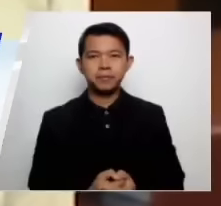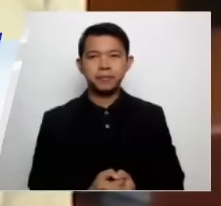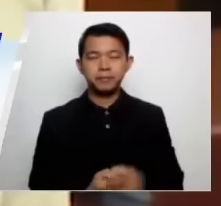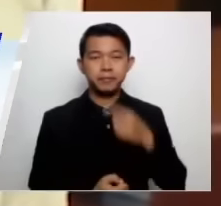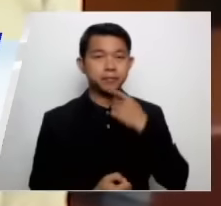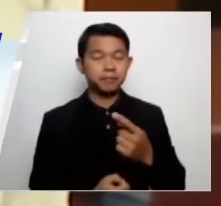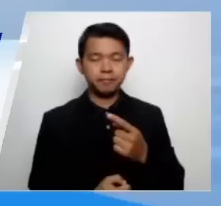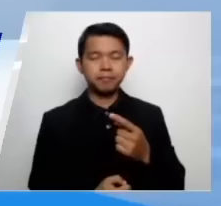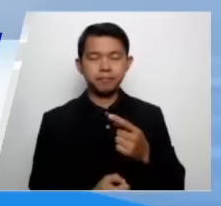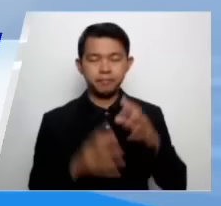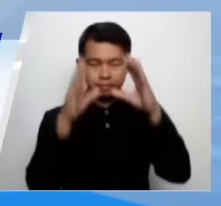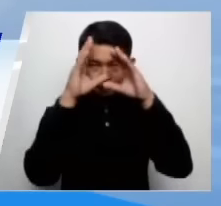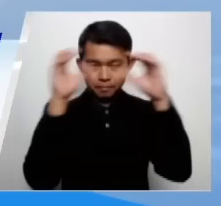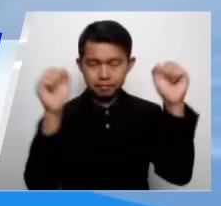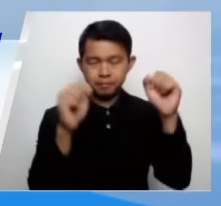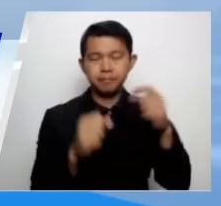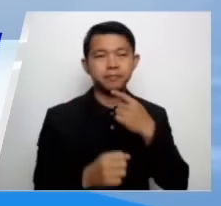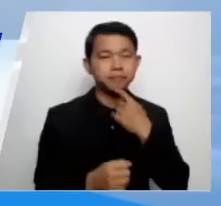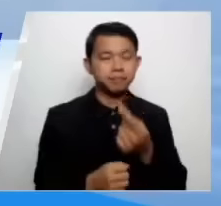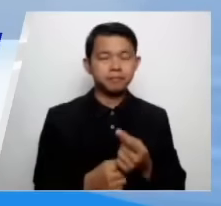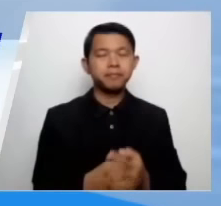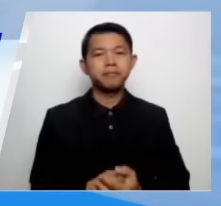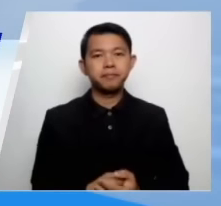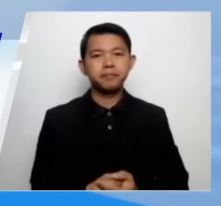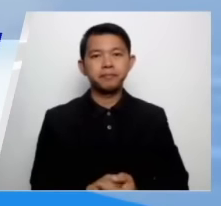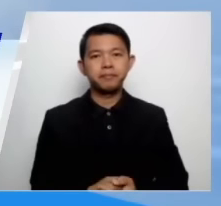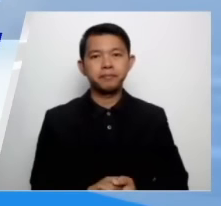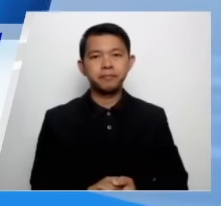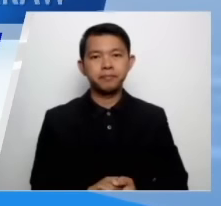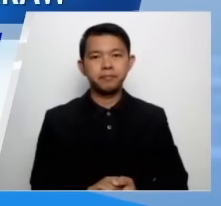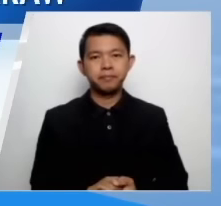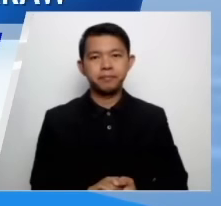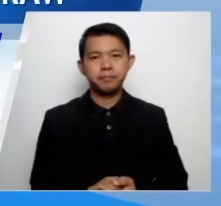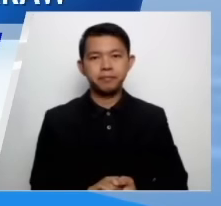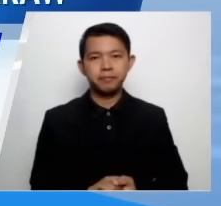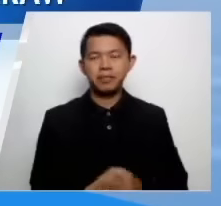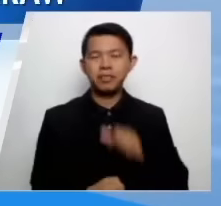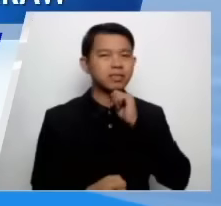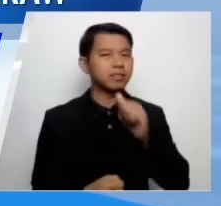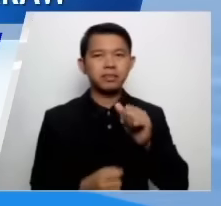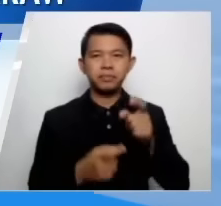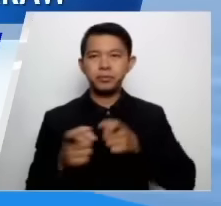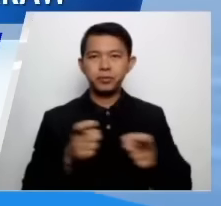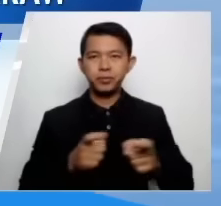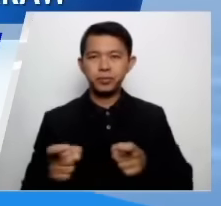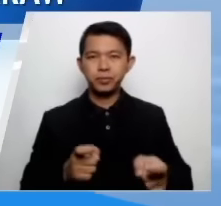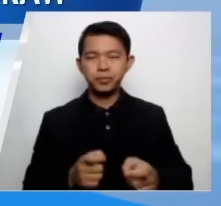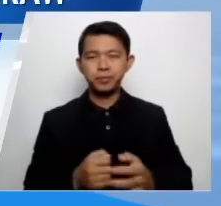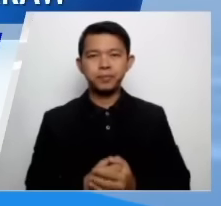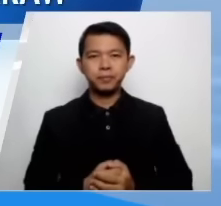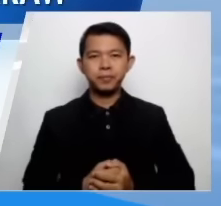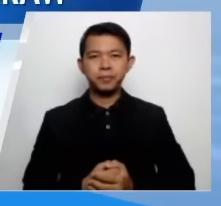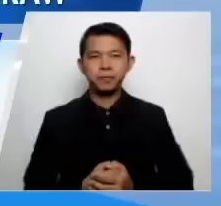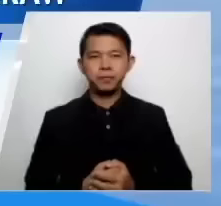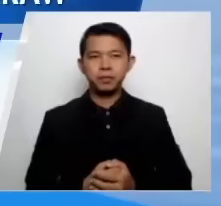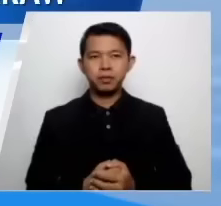President, my dear colleagues, it is getting out of hand. We all know that there were congressmen involved in this,